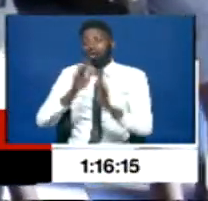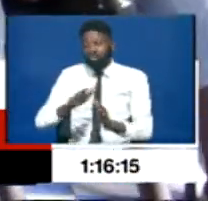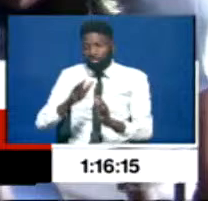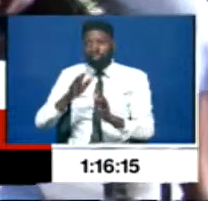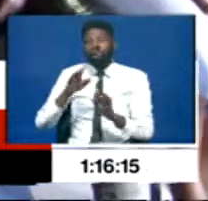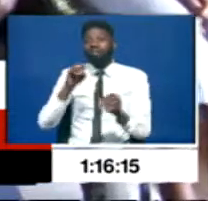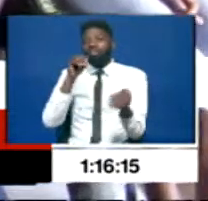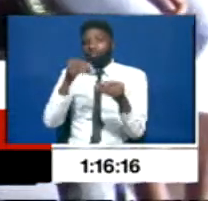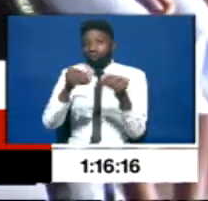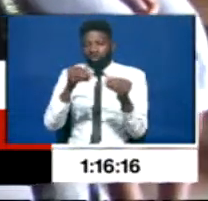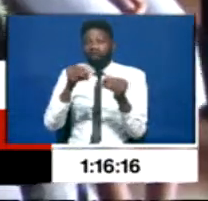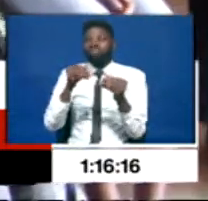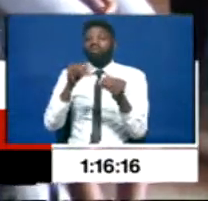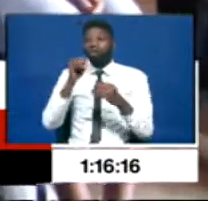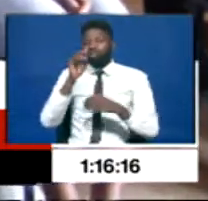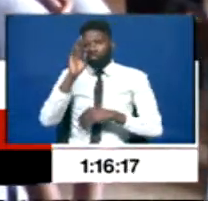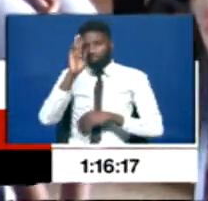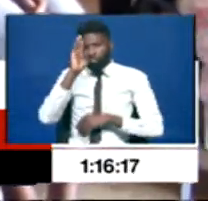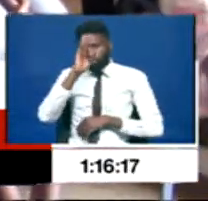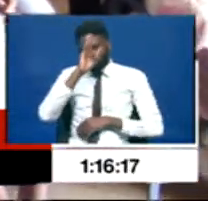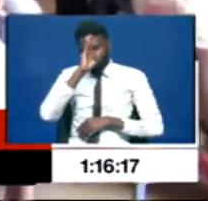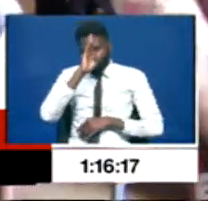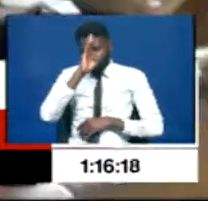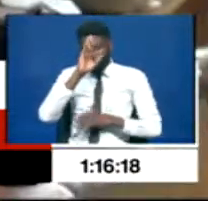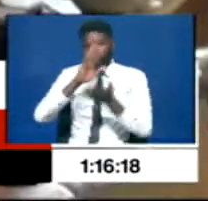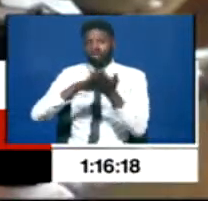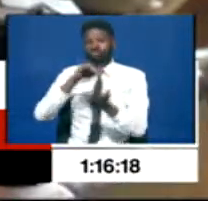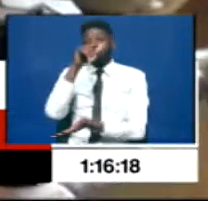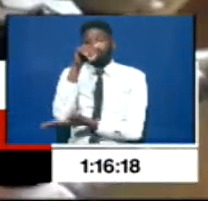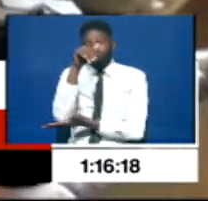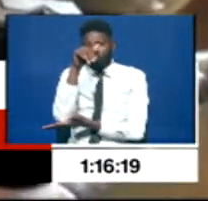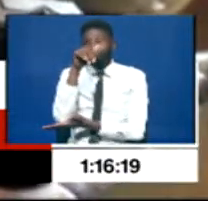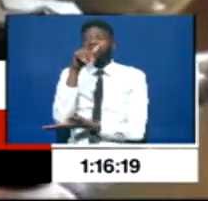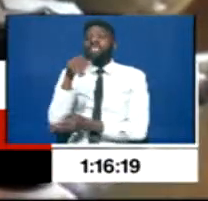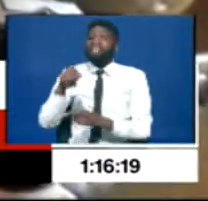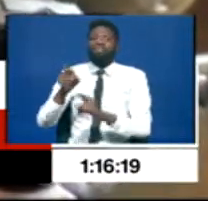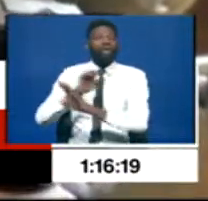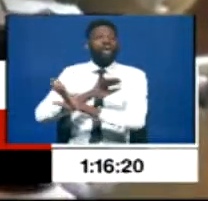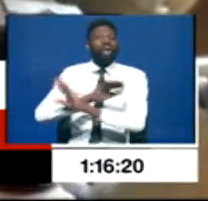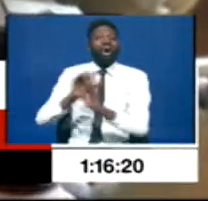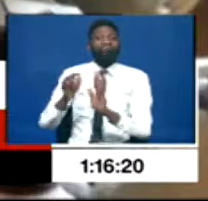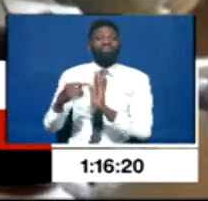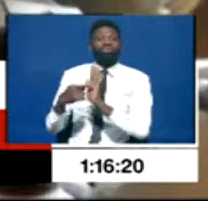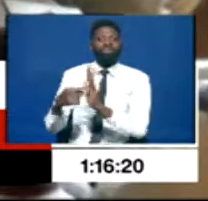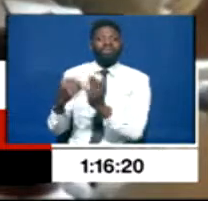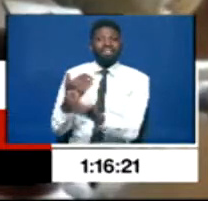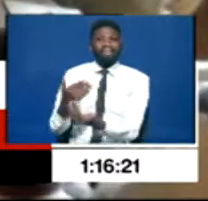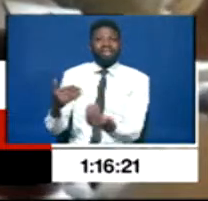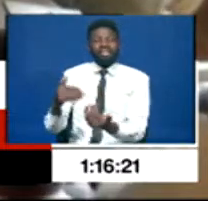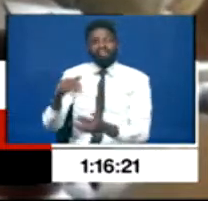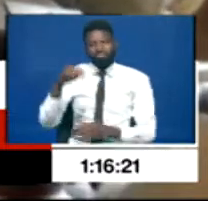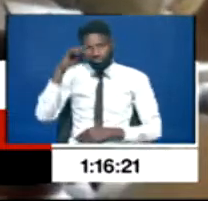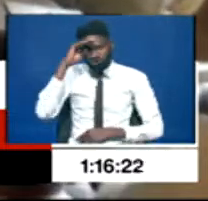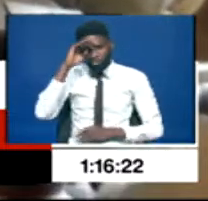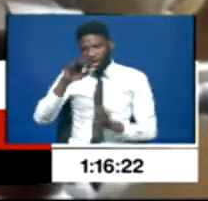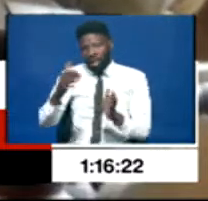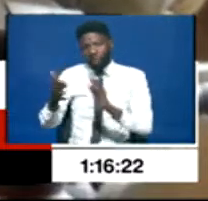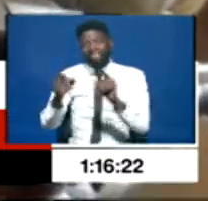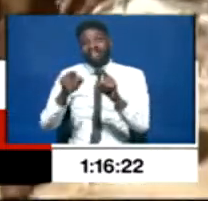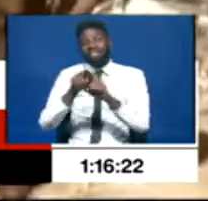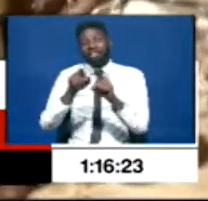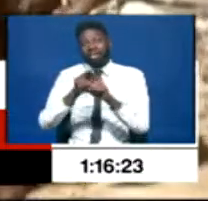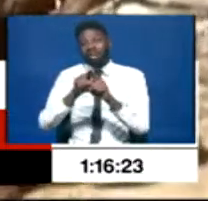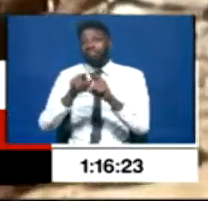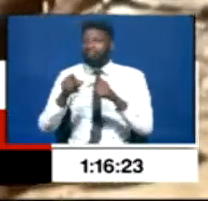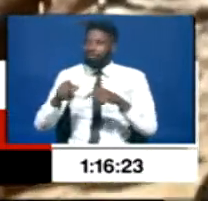to desist from exposing school-going children to local brews. The PS later commissioned competence-based curriculum classrooms